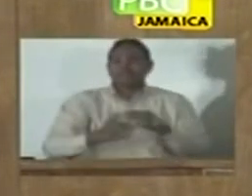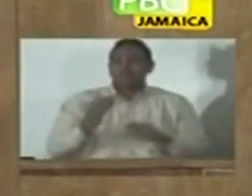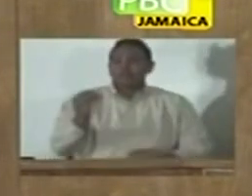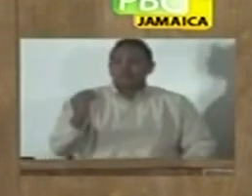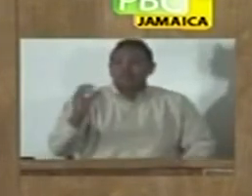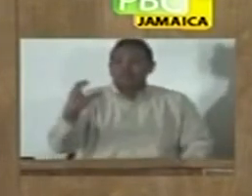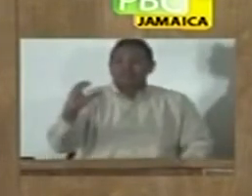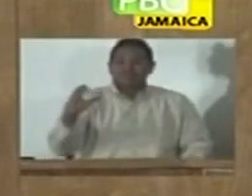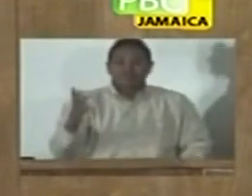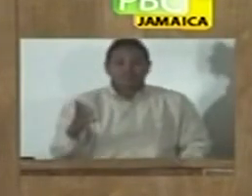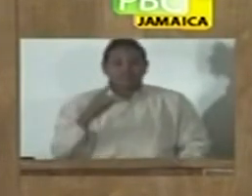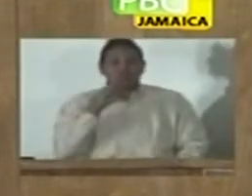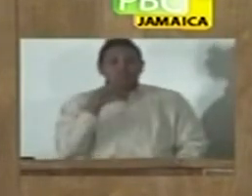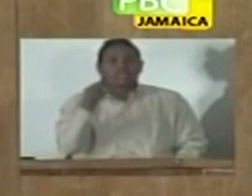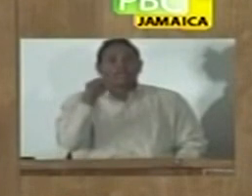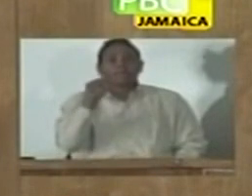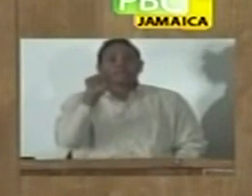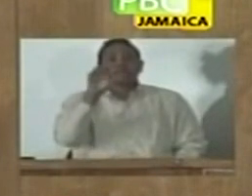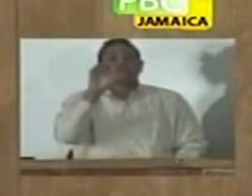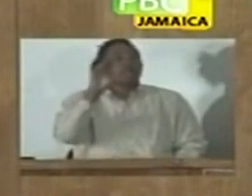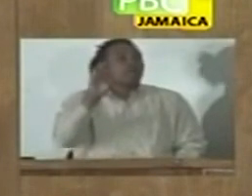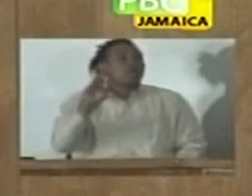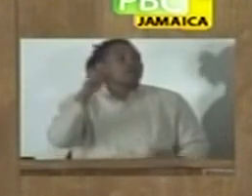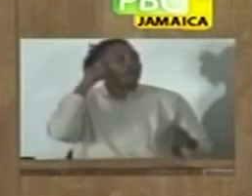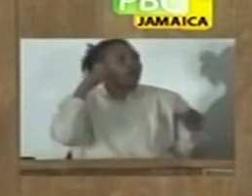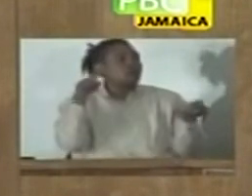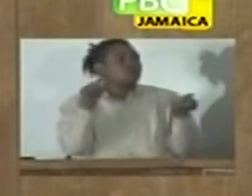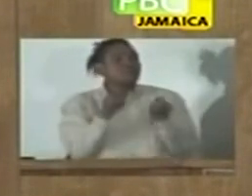the Petro-Carib agreement